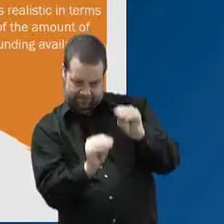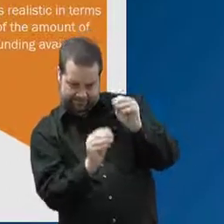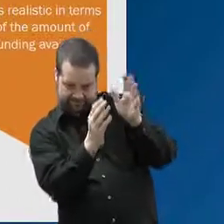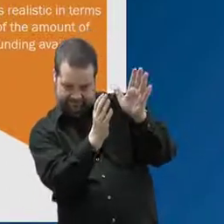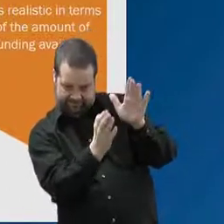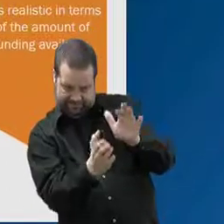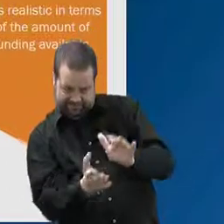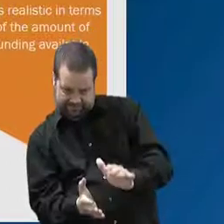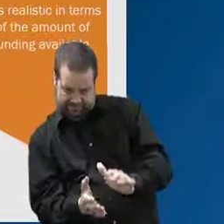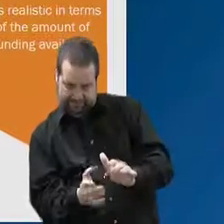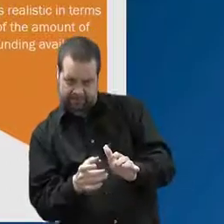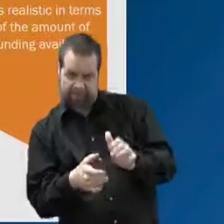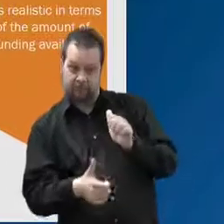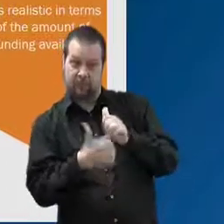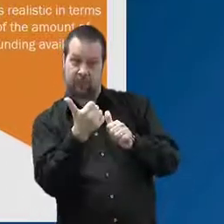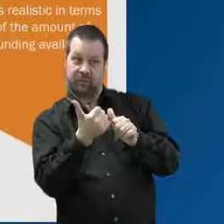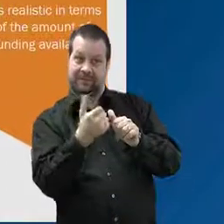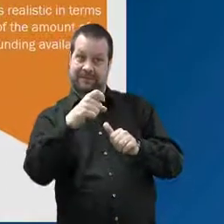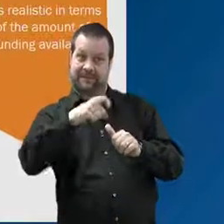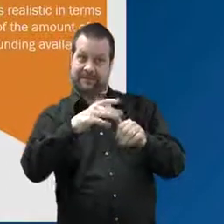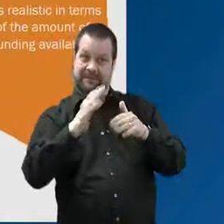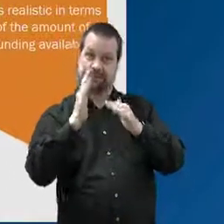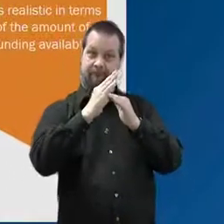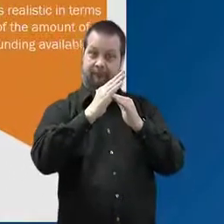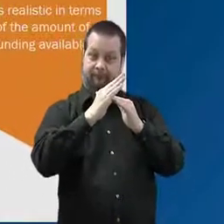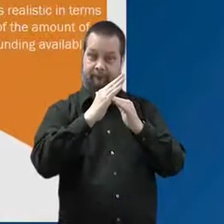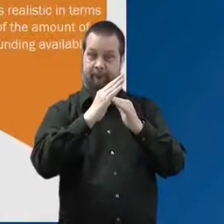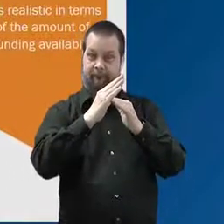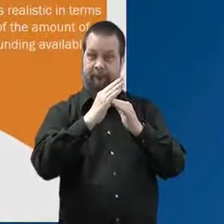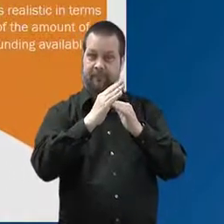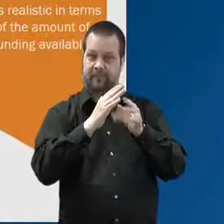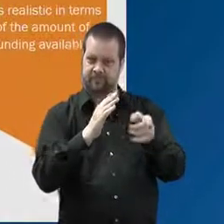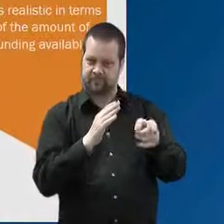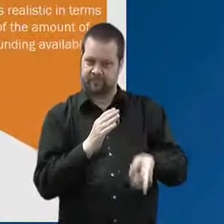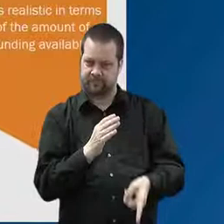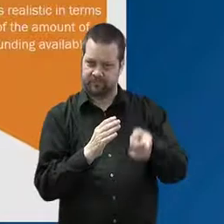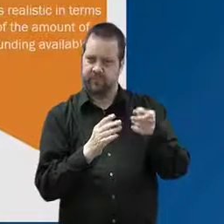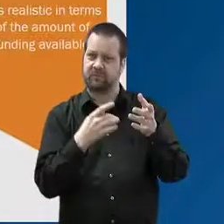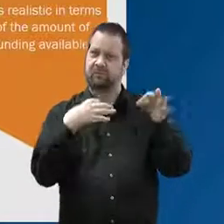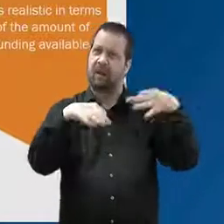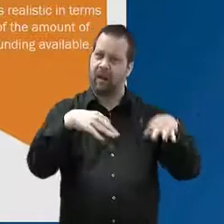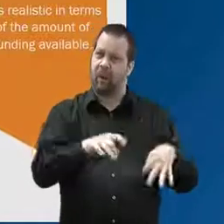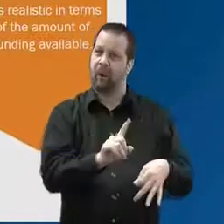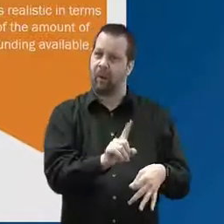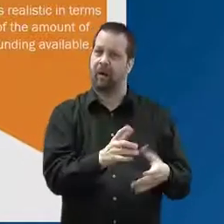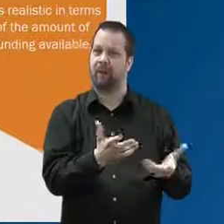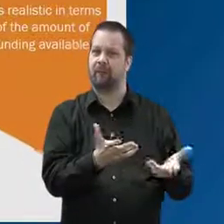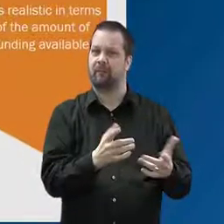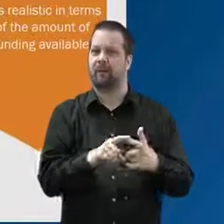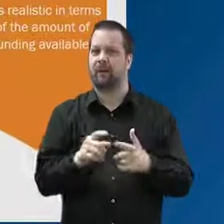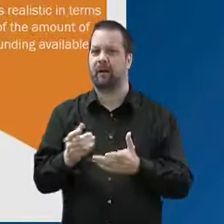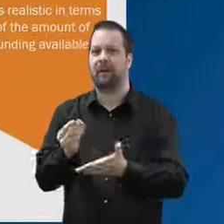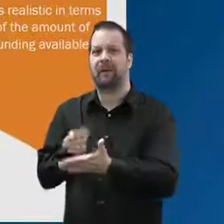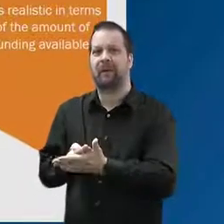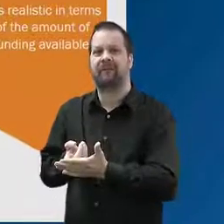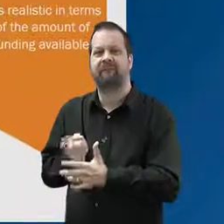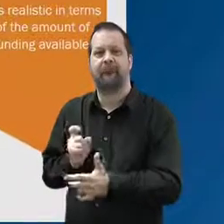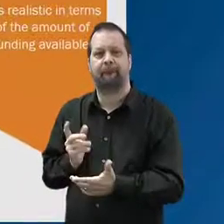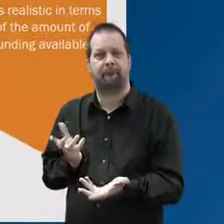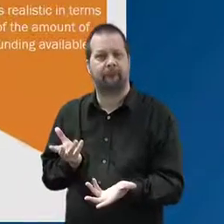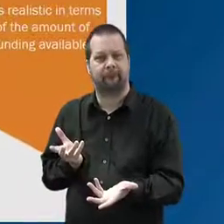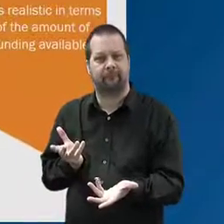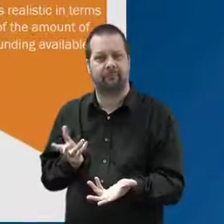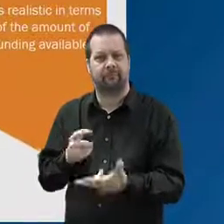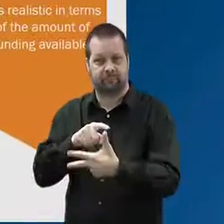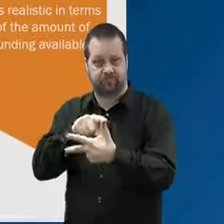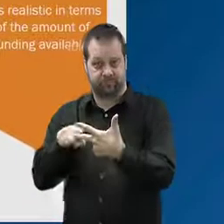most necessary. We've discussed a list, but where is the money coming from? Funds can come from three main sources. 1.